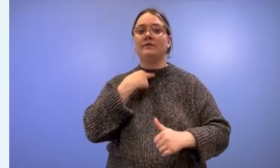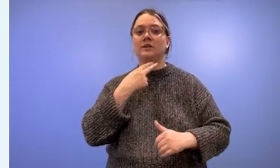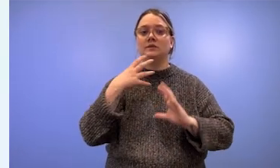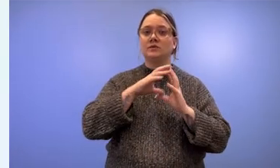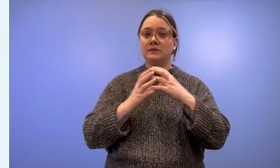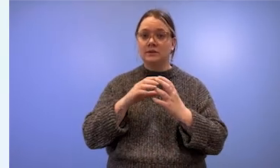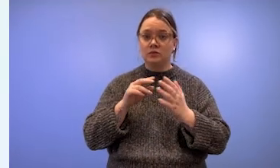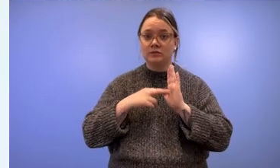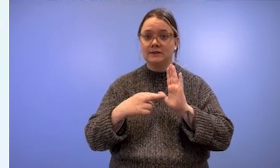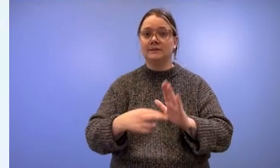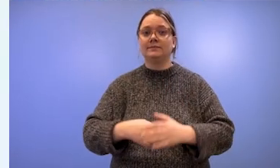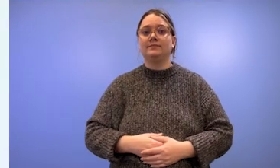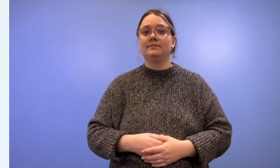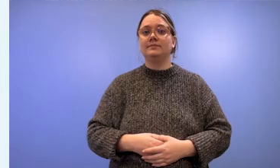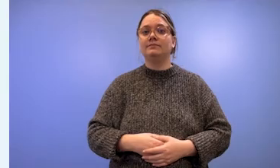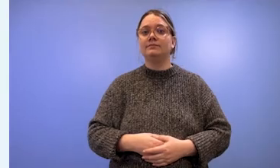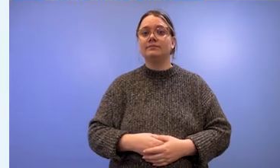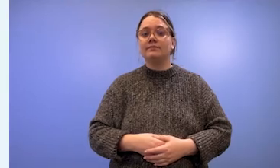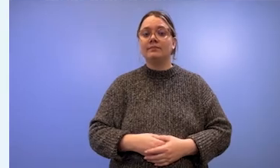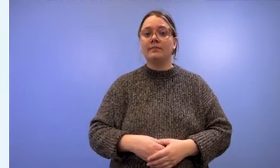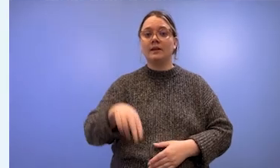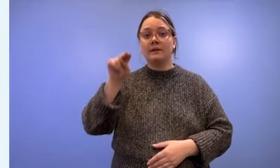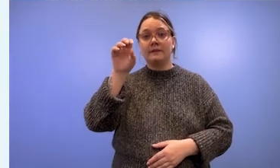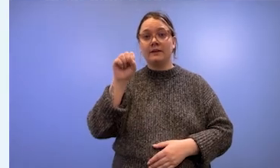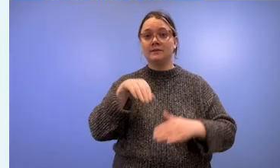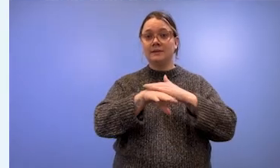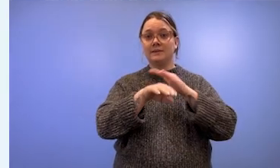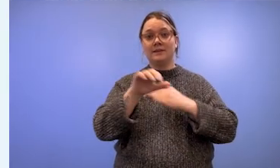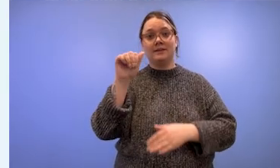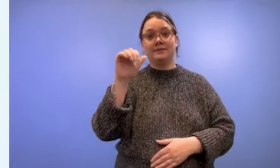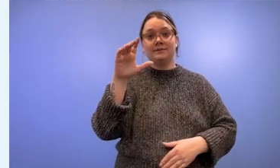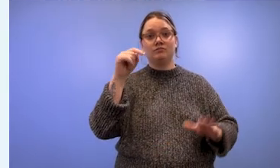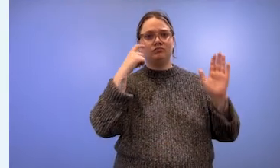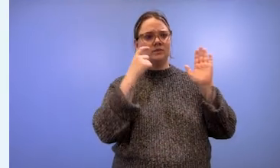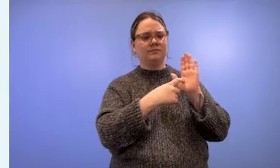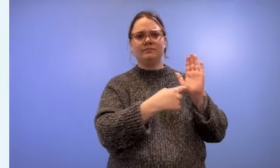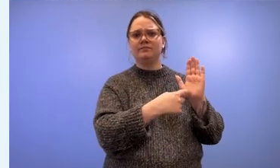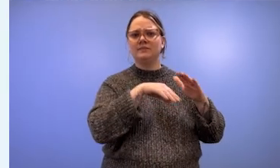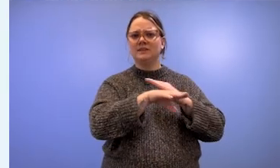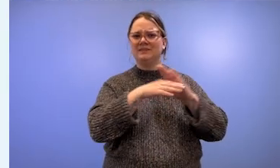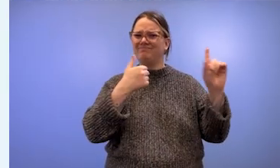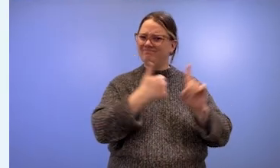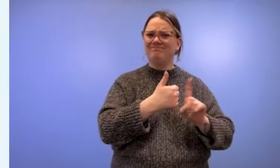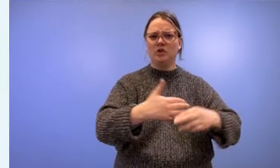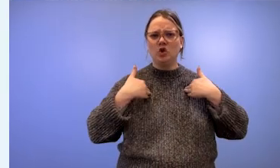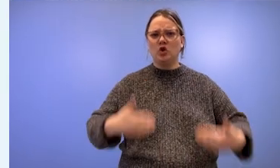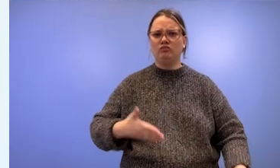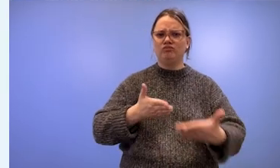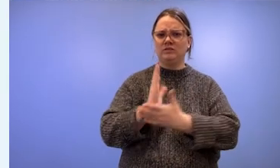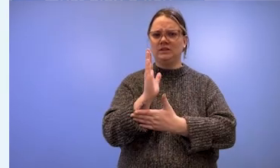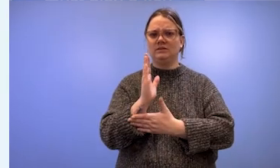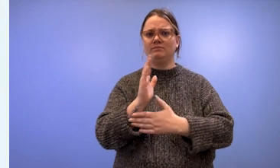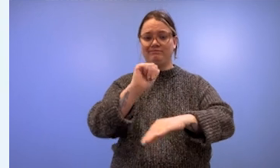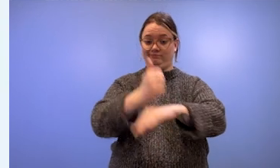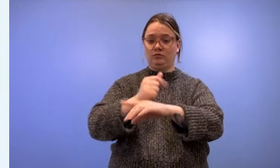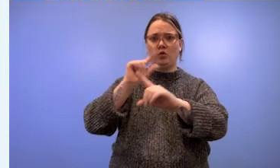intersectional representation. And Nova Scotia's Accessibility Act recognizes accessibility as a human right and sets the goal